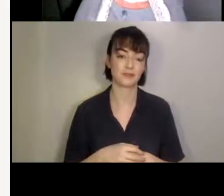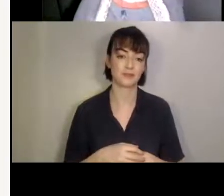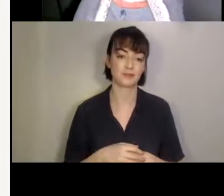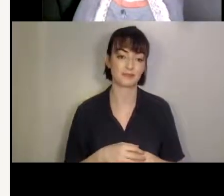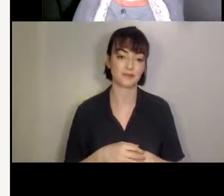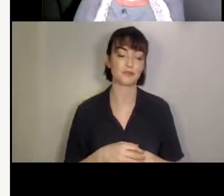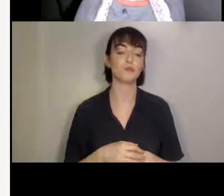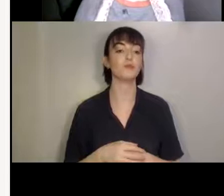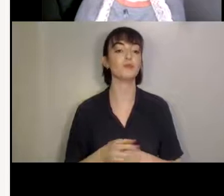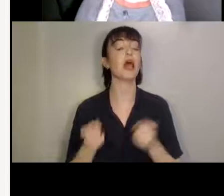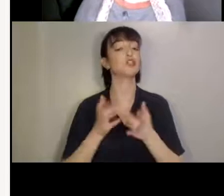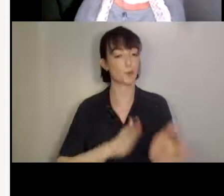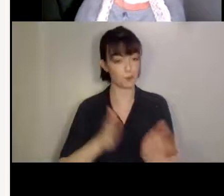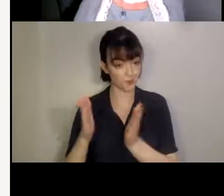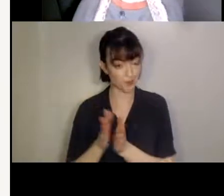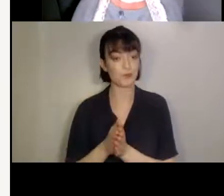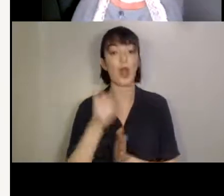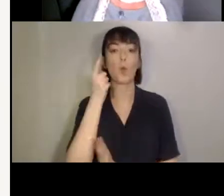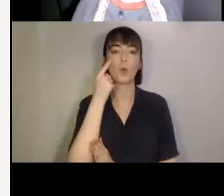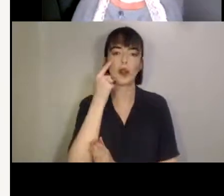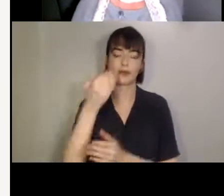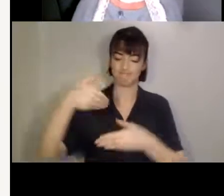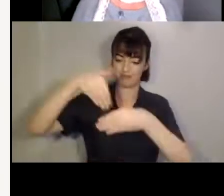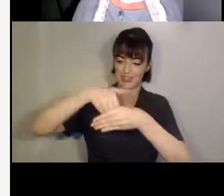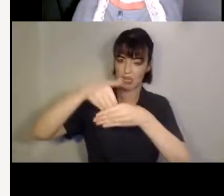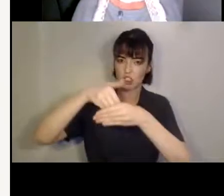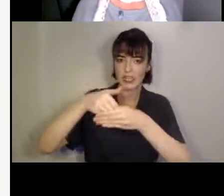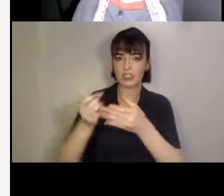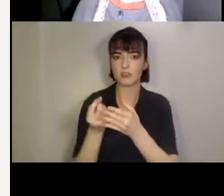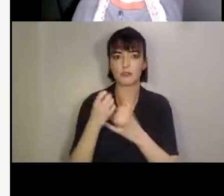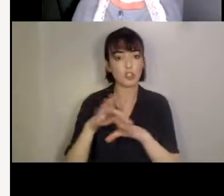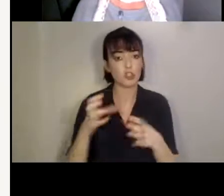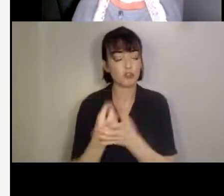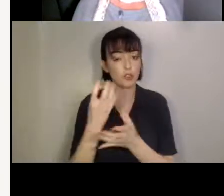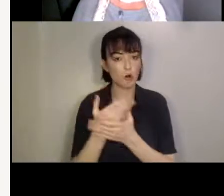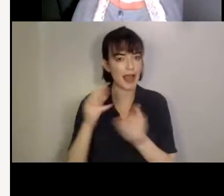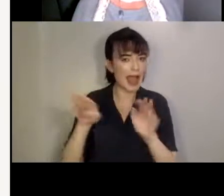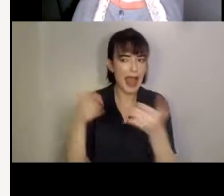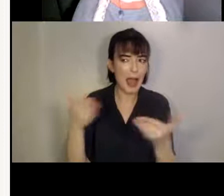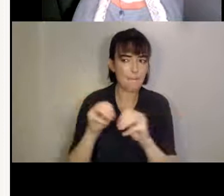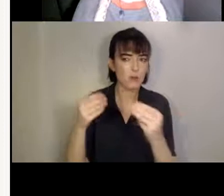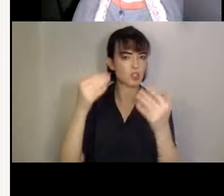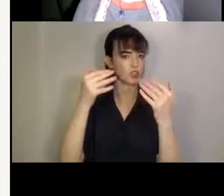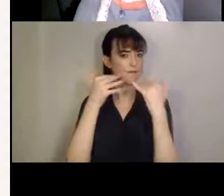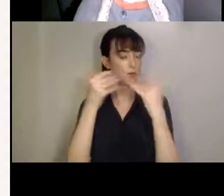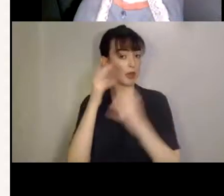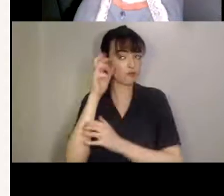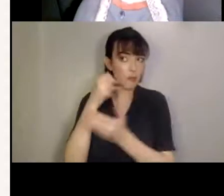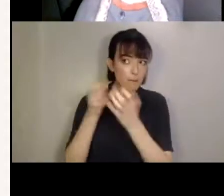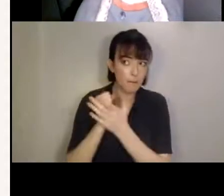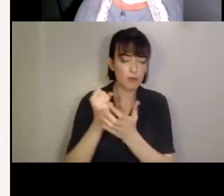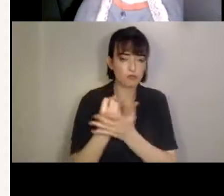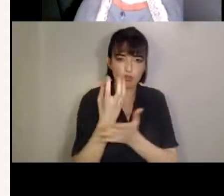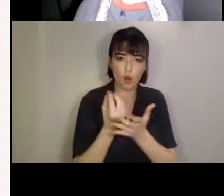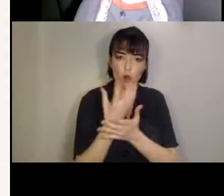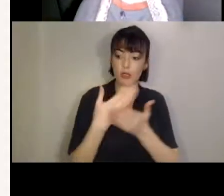So we look at the content of children's stories, so it's how much information they tell us about the story. And these are the sorts of things that happen